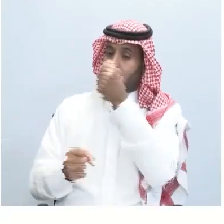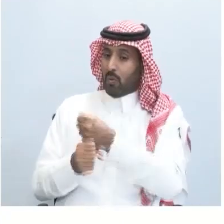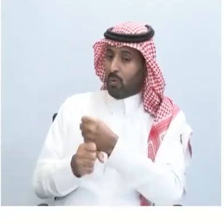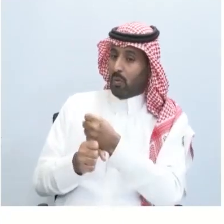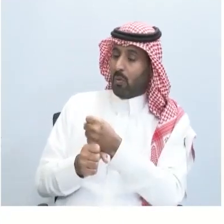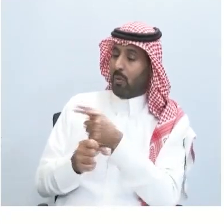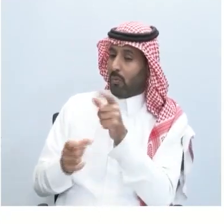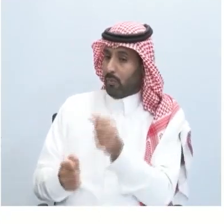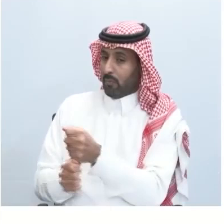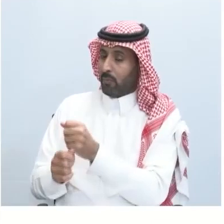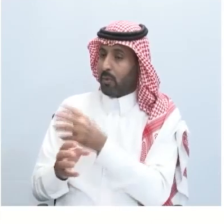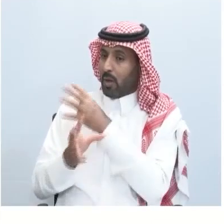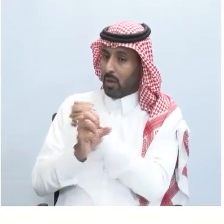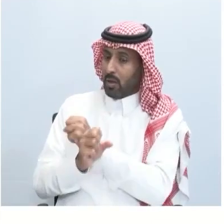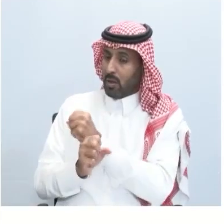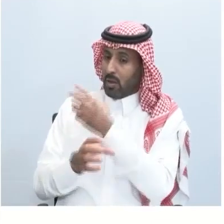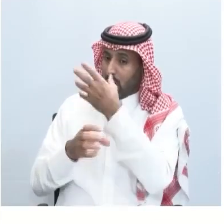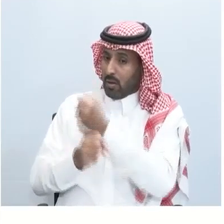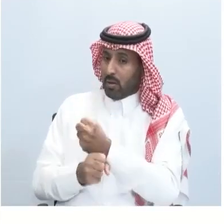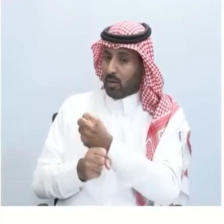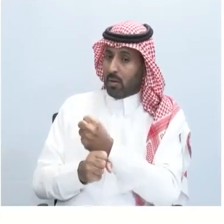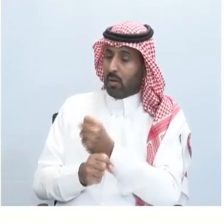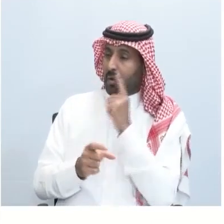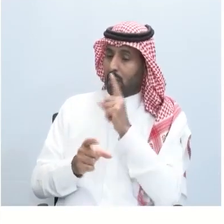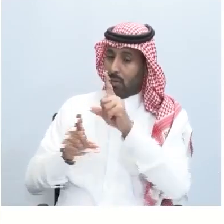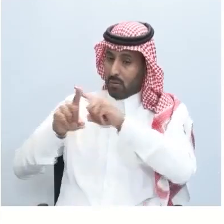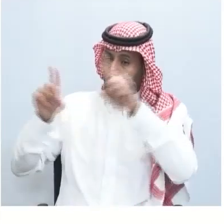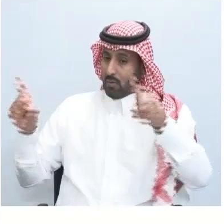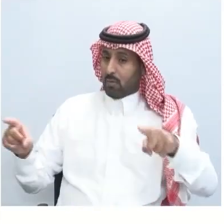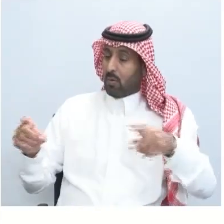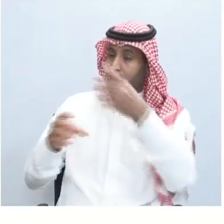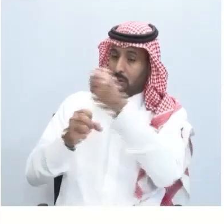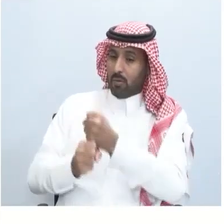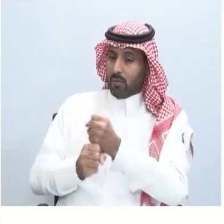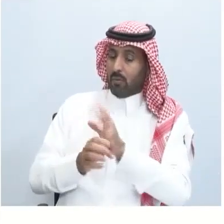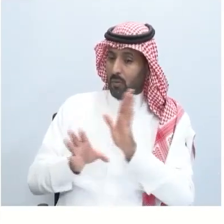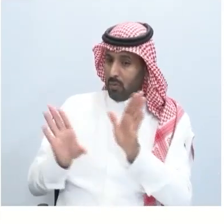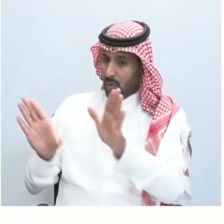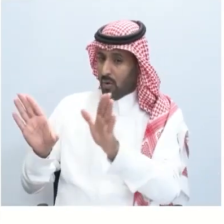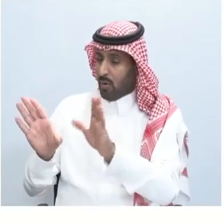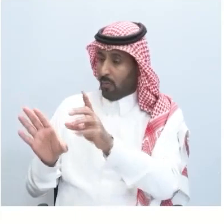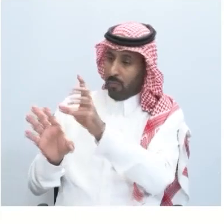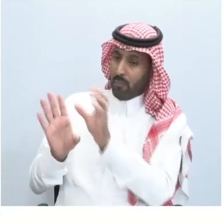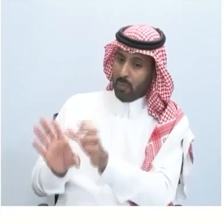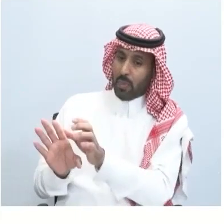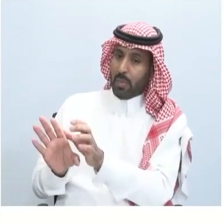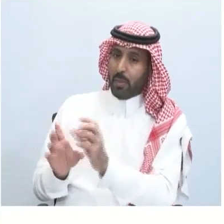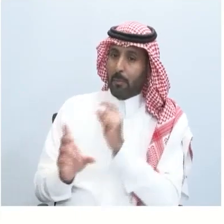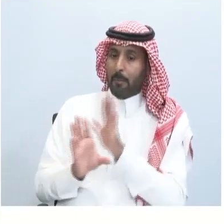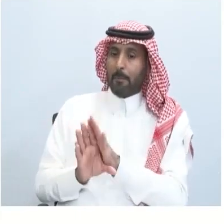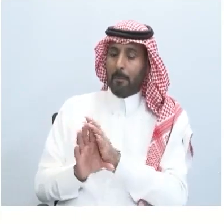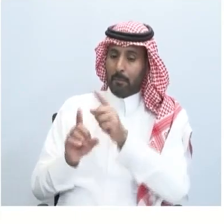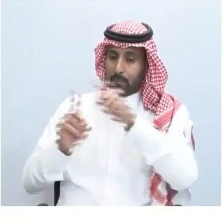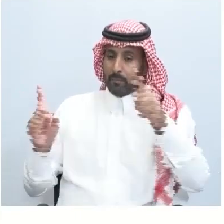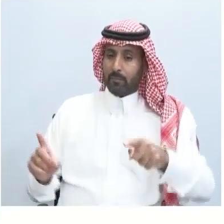What's the position here? I think it's an obvious answer. It's the goal post. This is your goal here. This is the